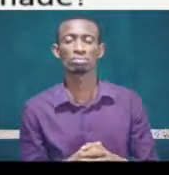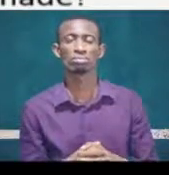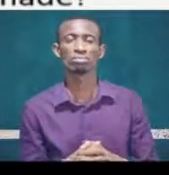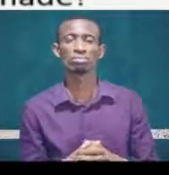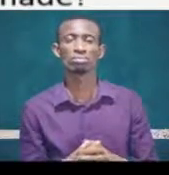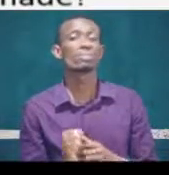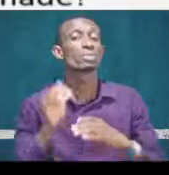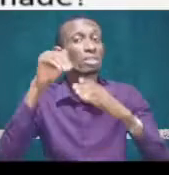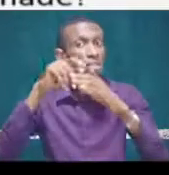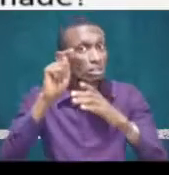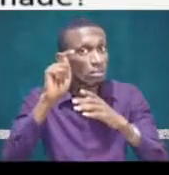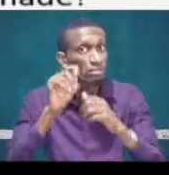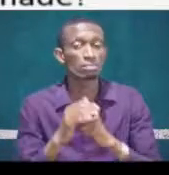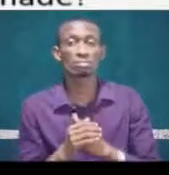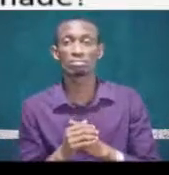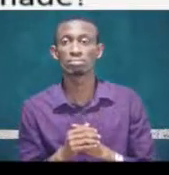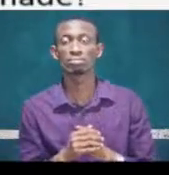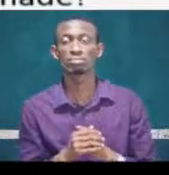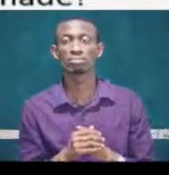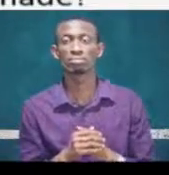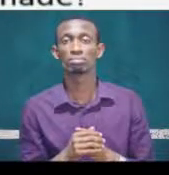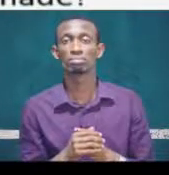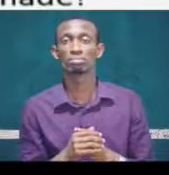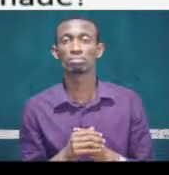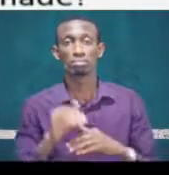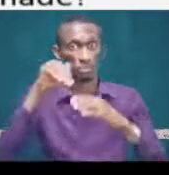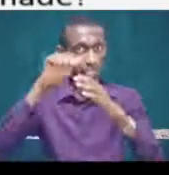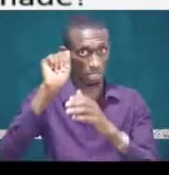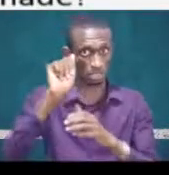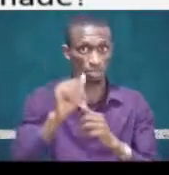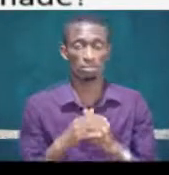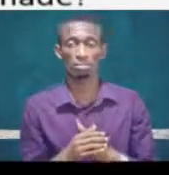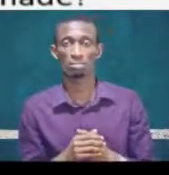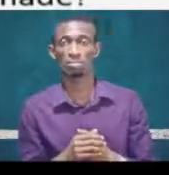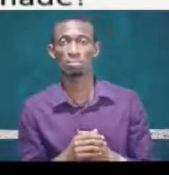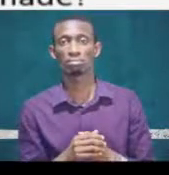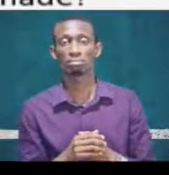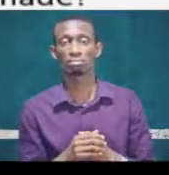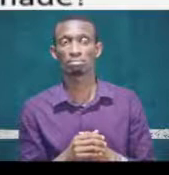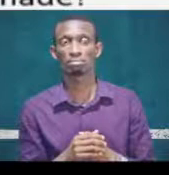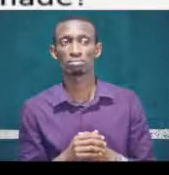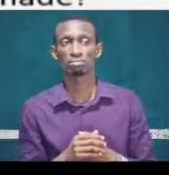That in T and A,